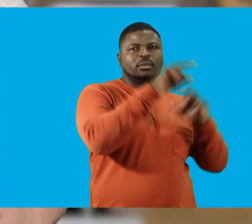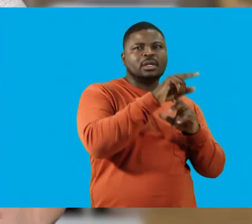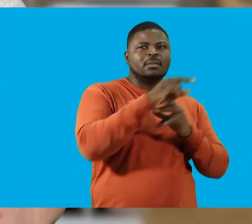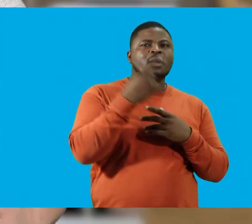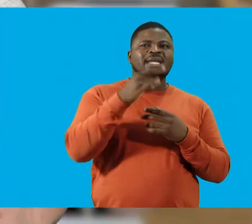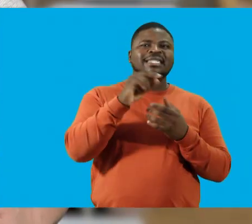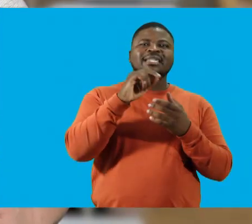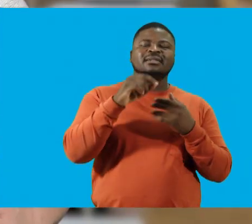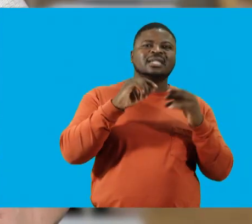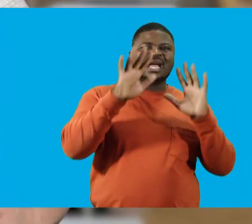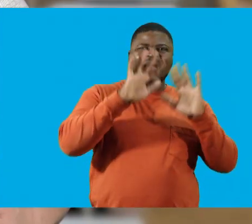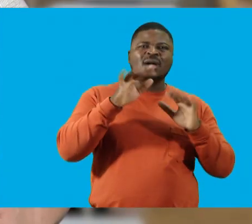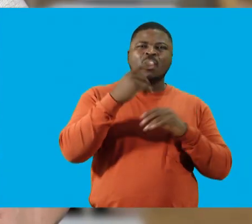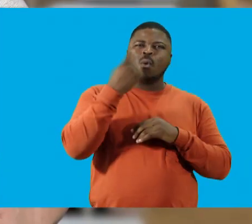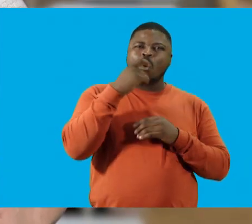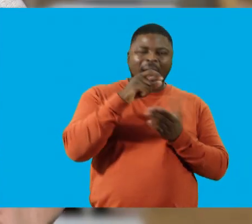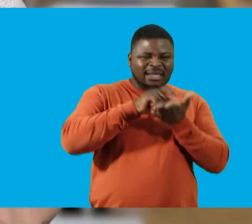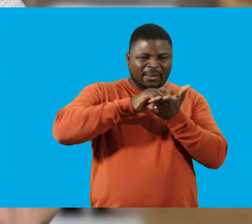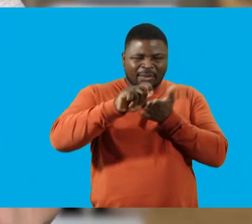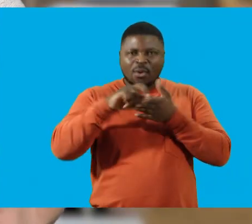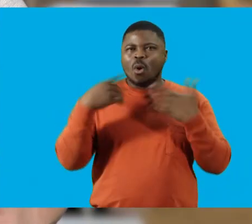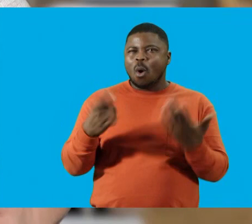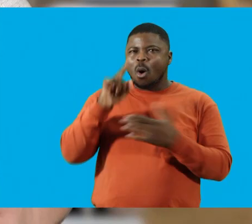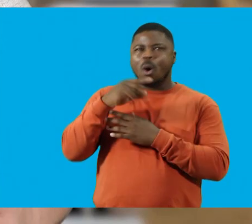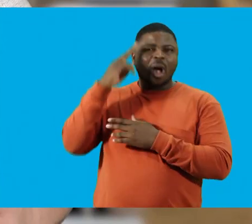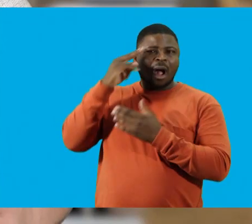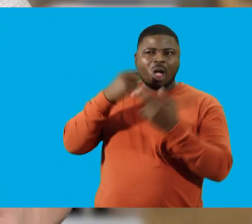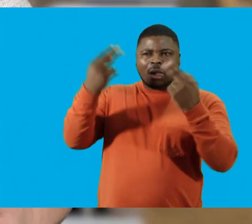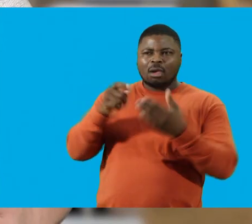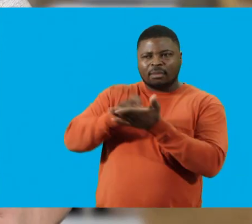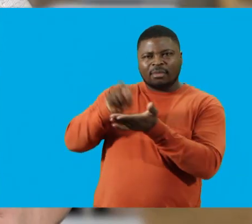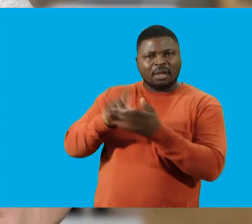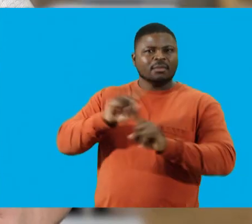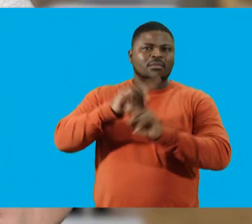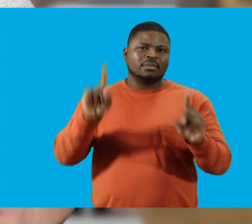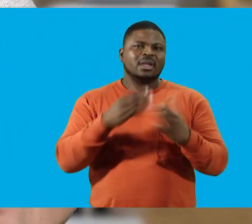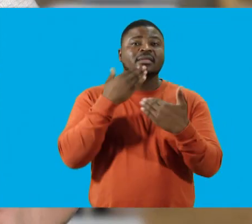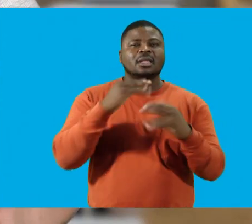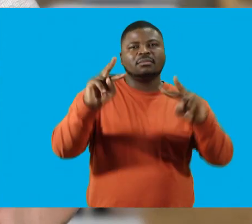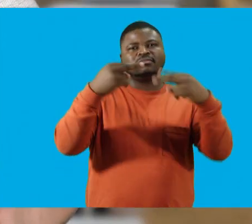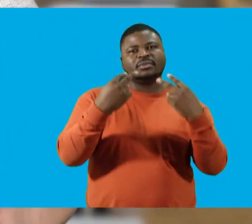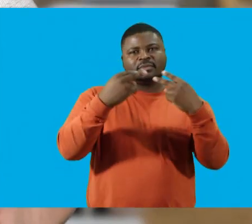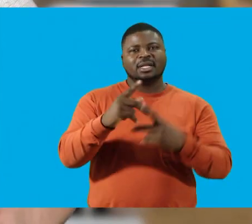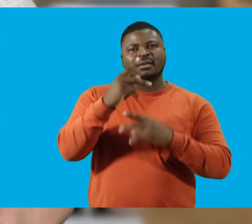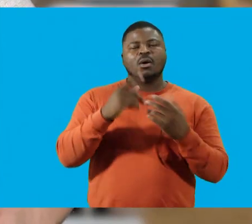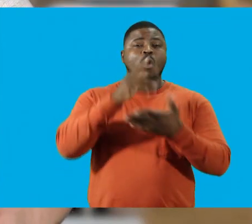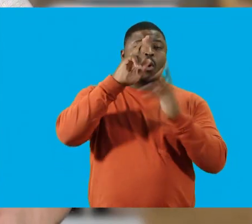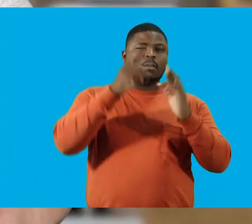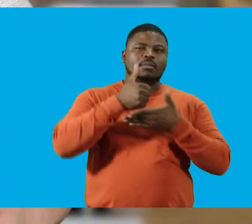use Tippex or a pen that can be erased. Thank you for tuning in.